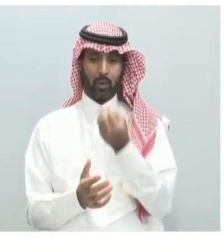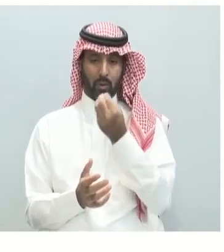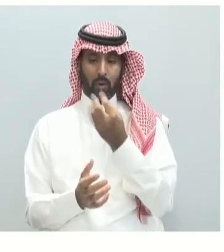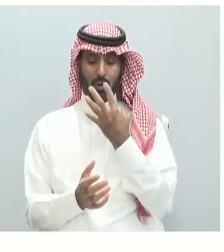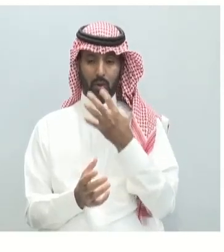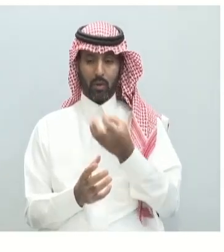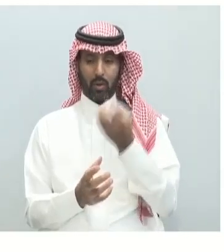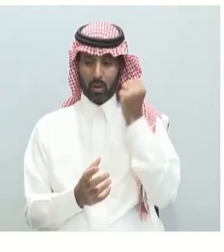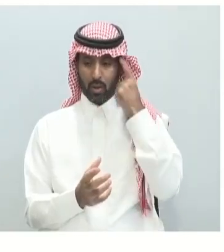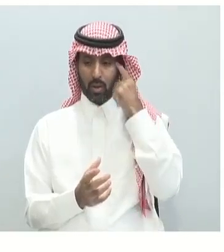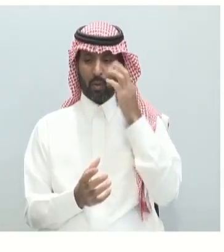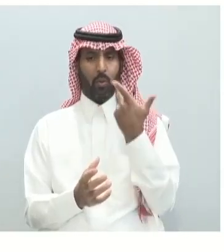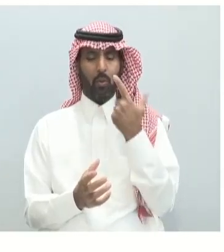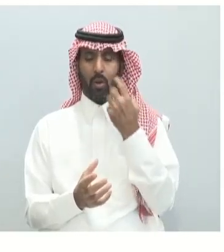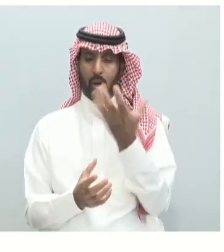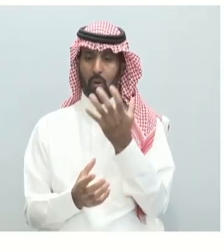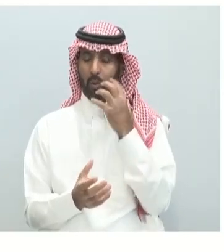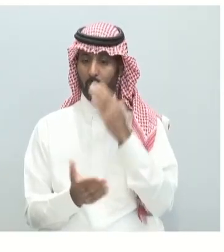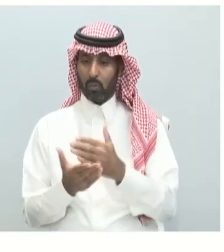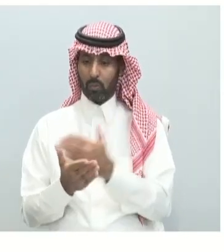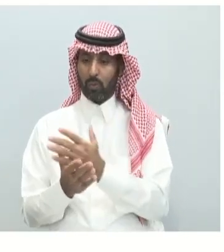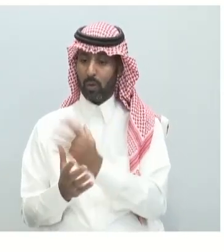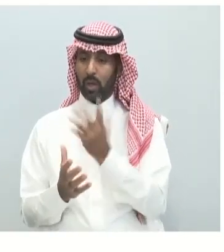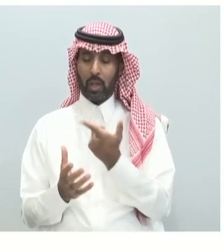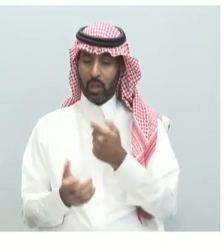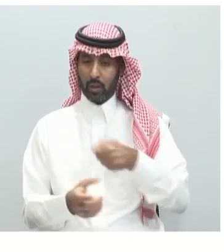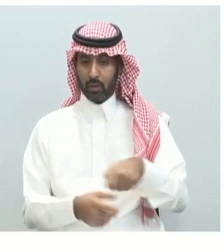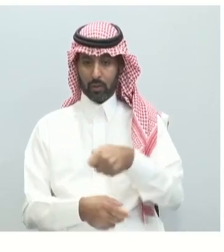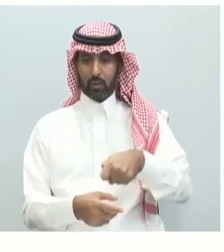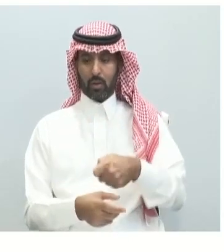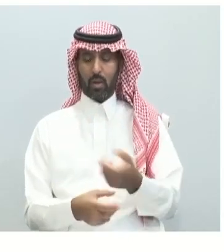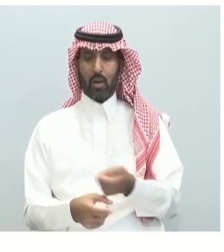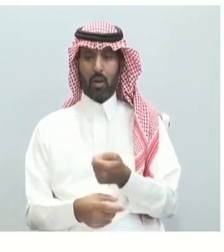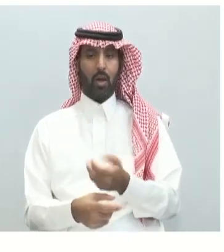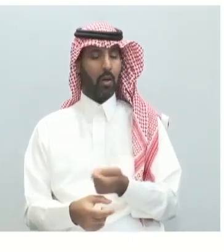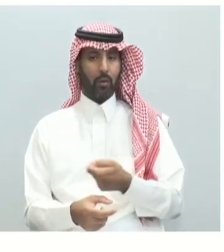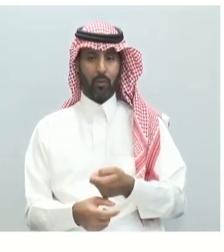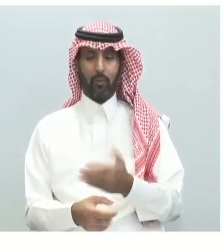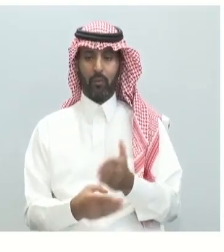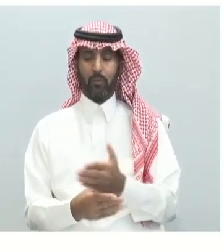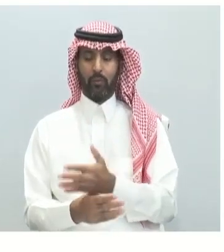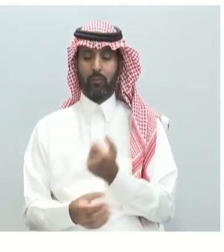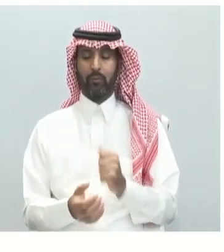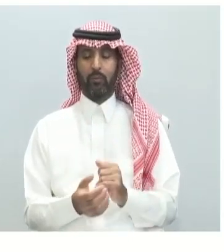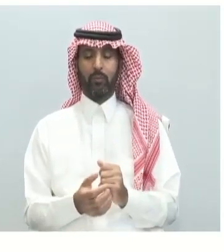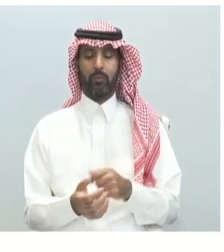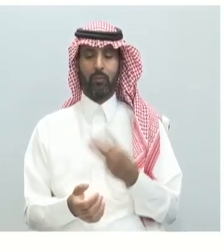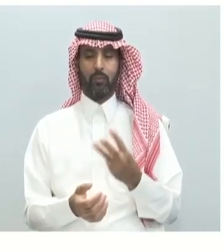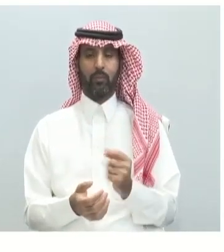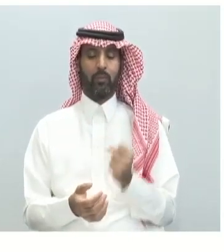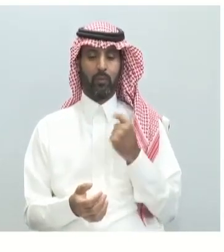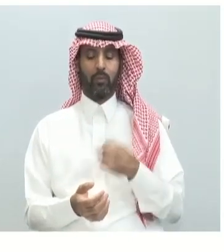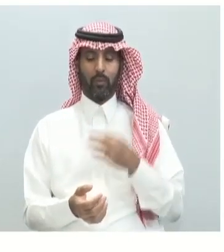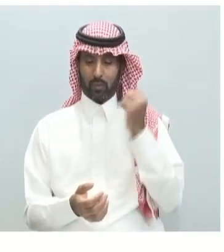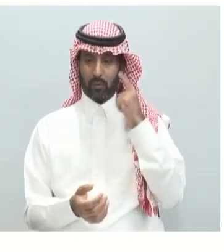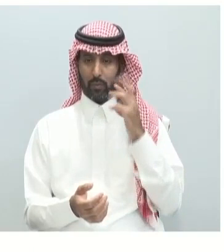they get to learn about new vegetables and new ways of cooking. So they get new vegetables and new ways of cooking. The third one, they get